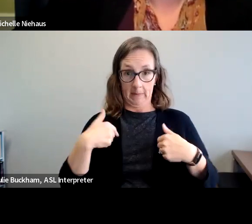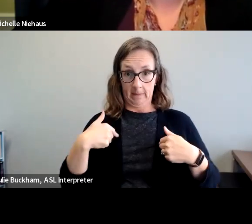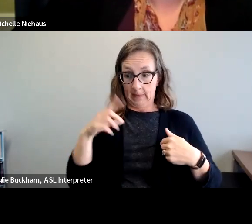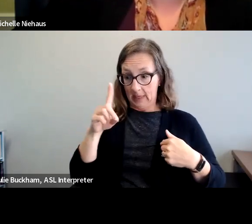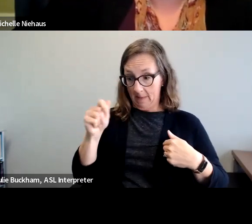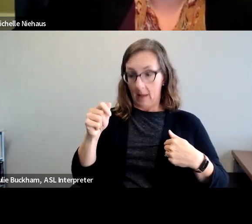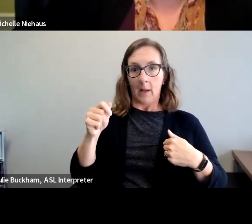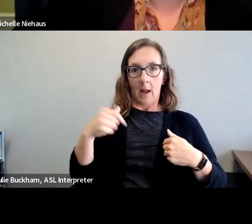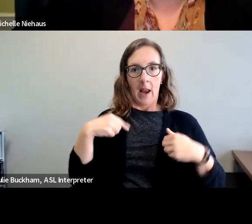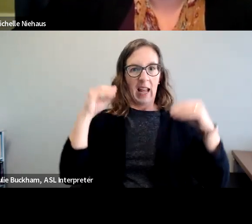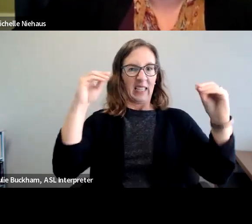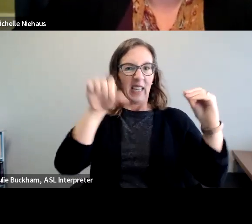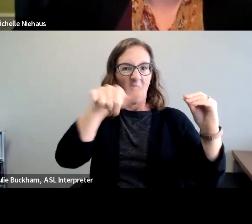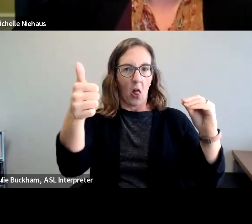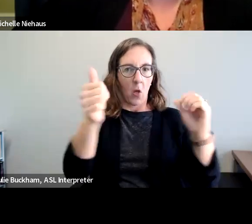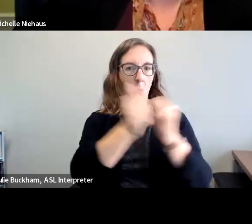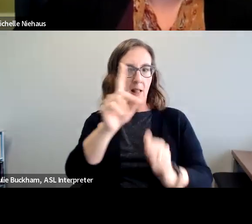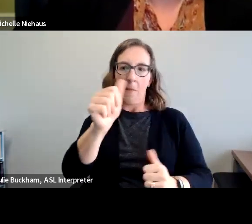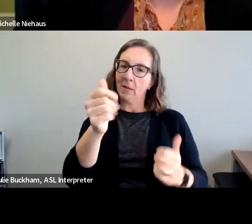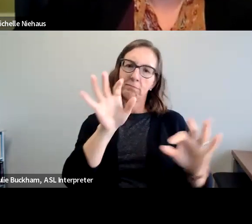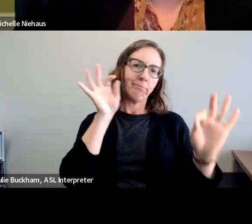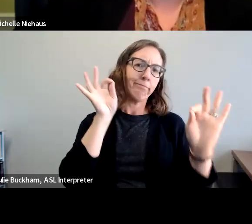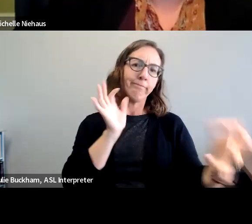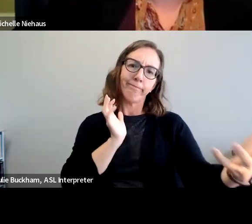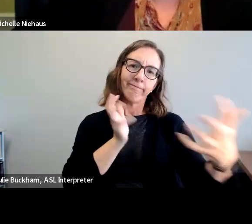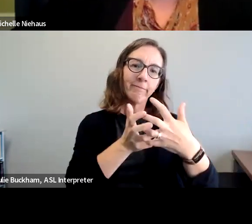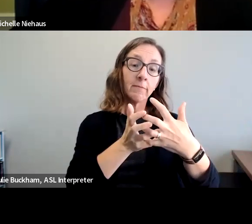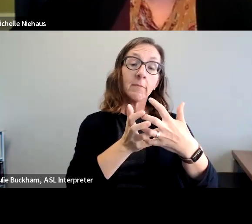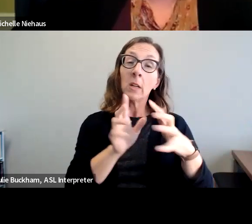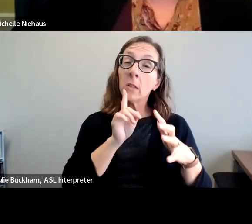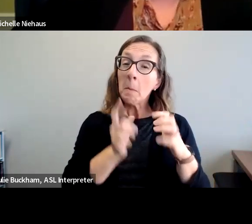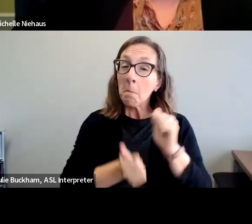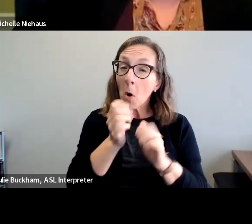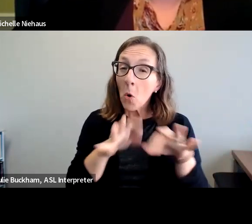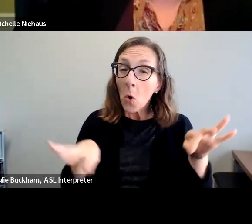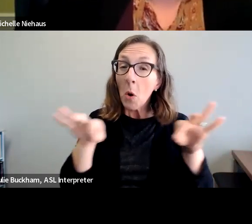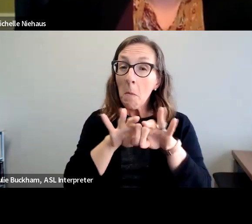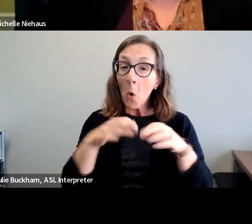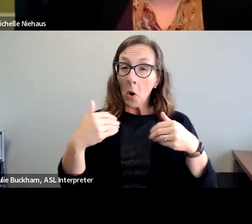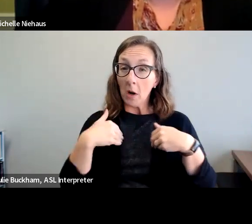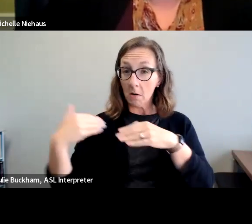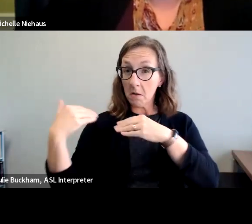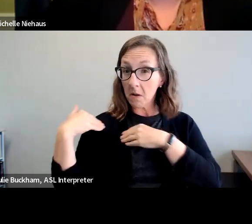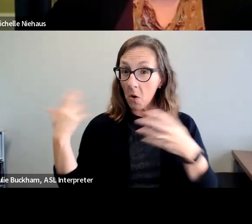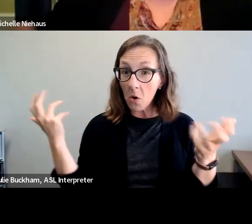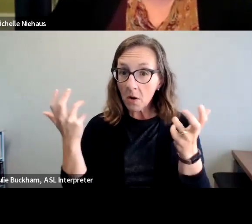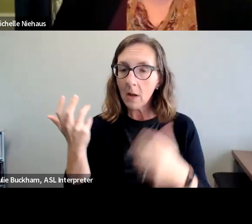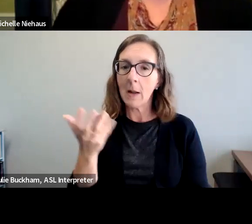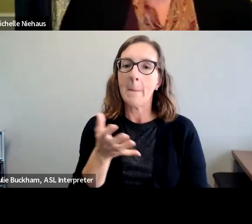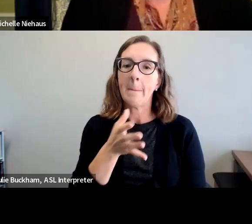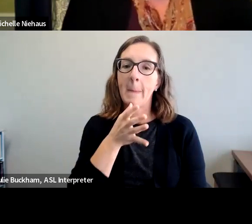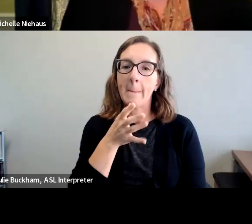with a disability? But my most important role is mom. As far